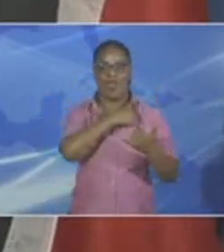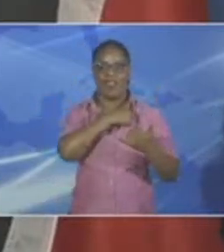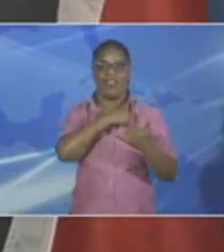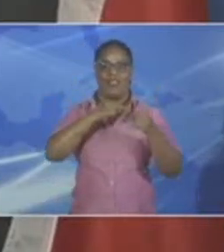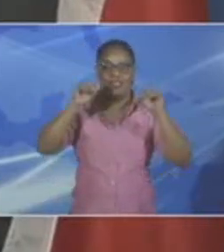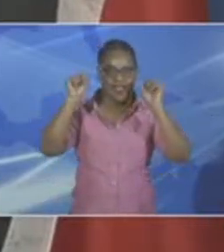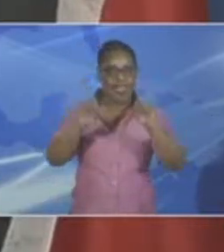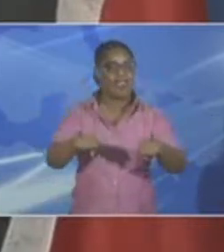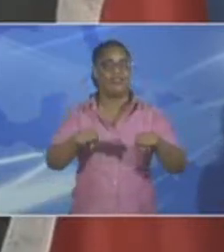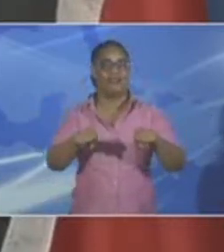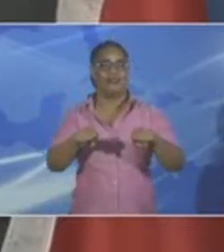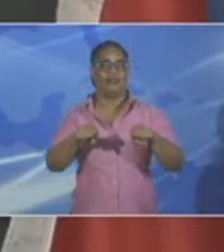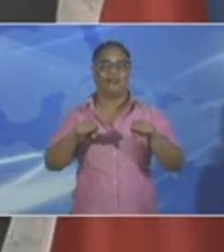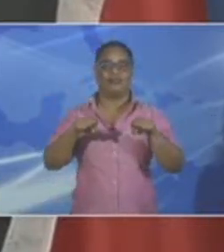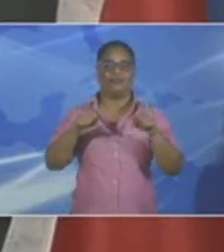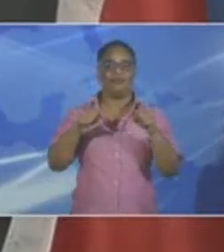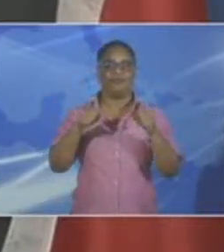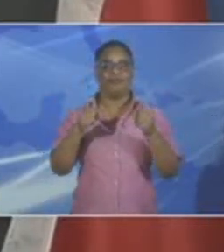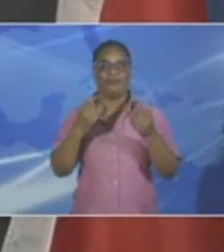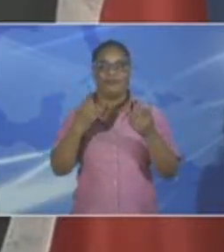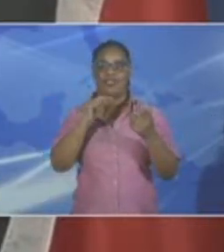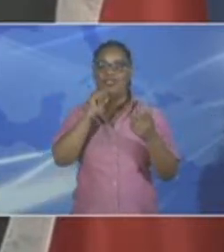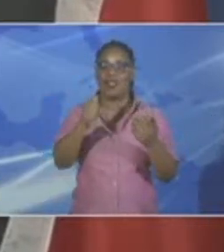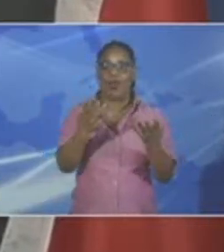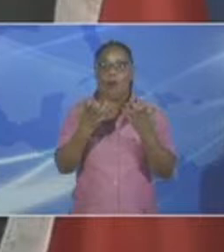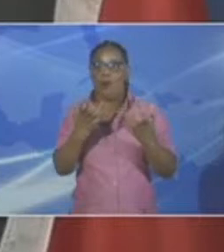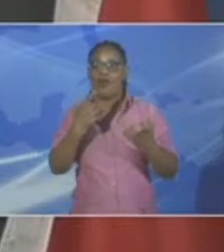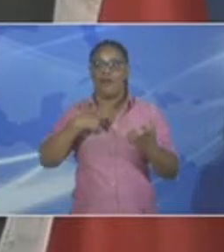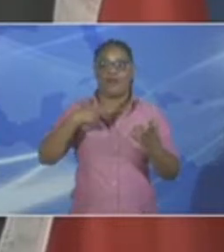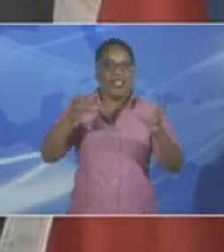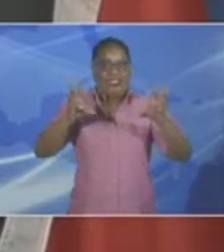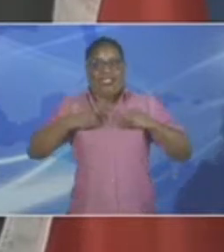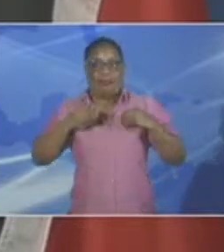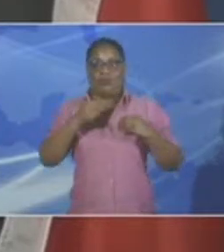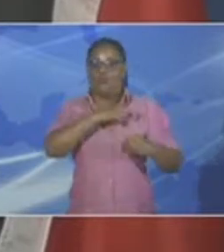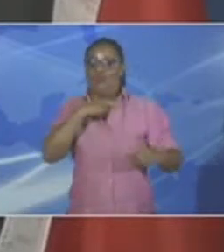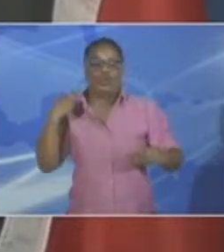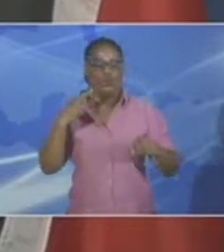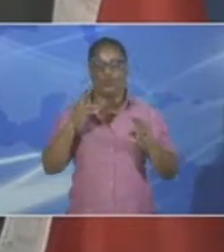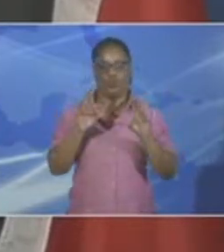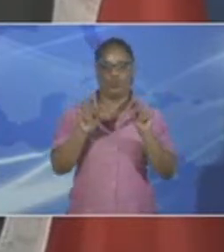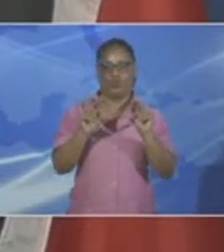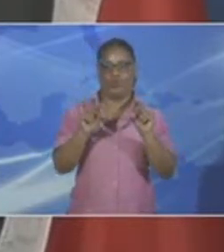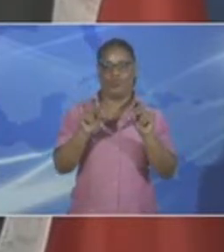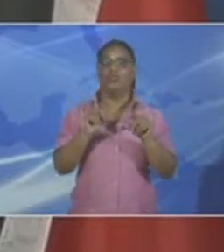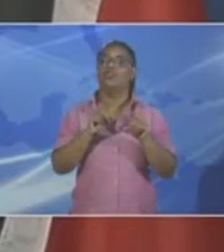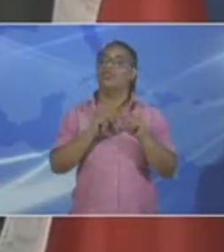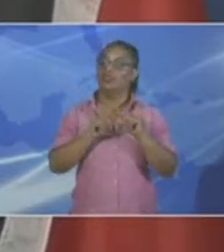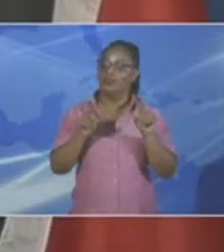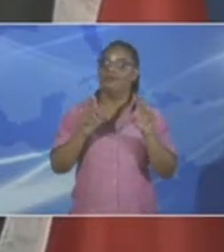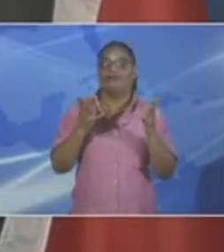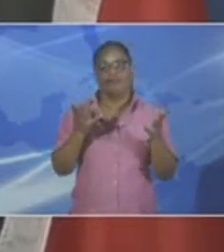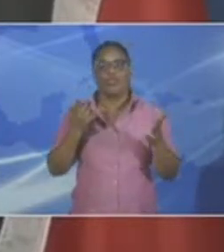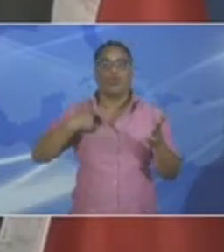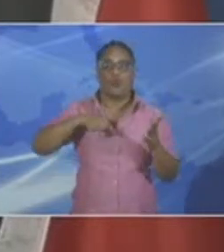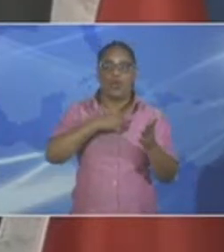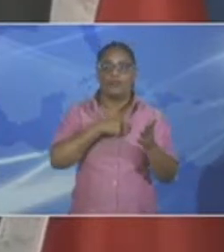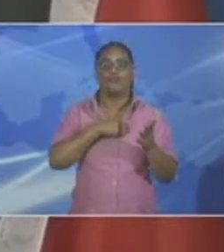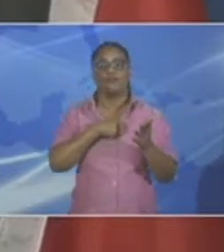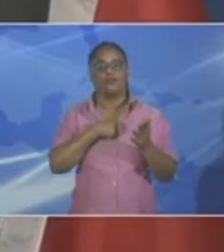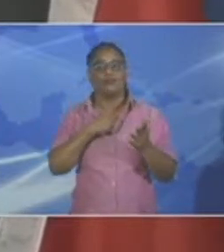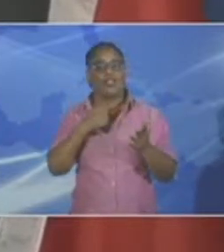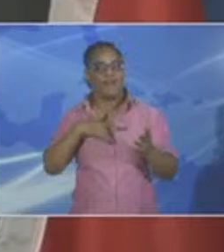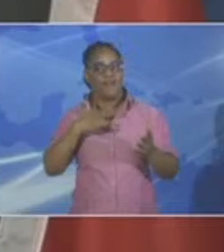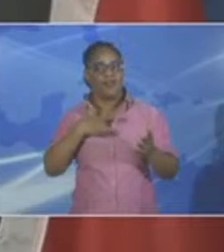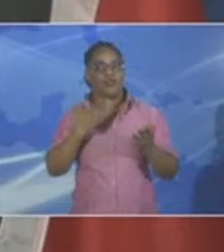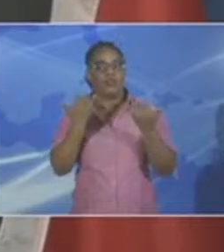risk, and I don't want to say liberties. We can take these appreciations of not being restricted